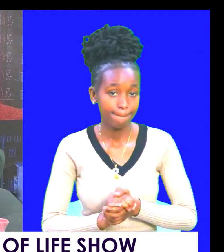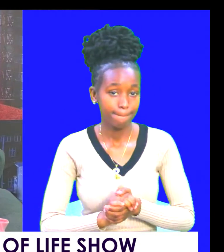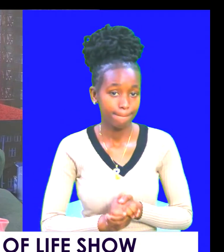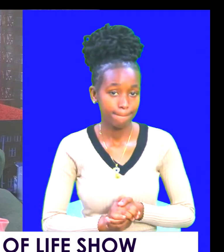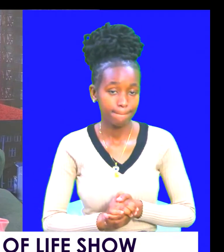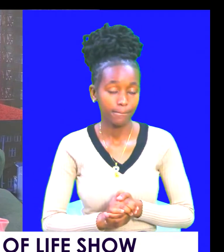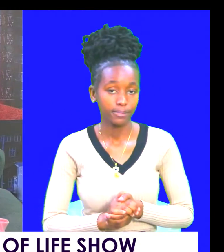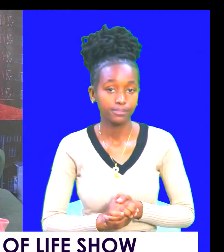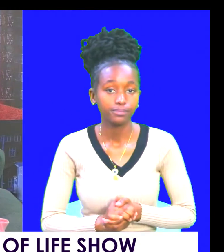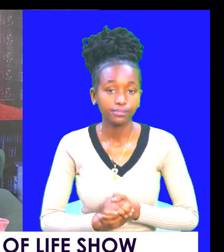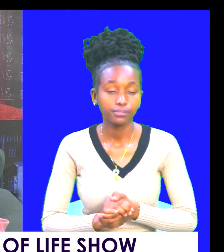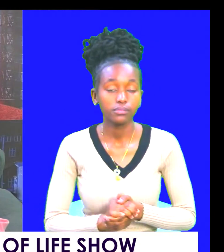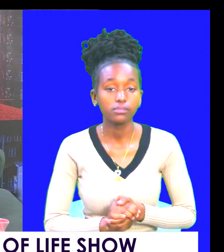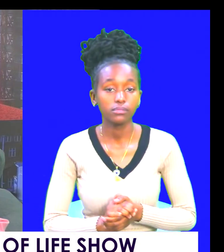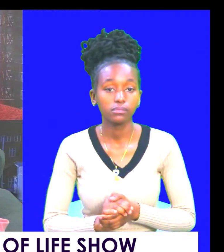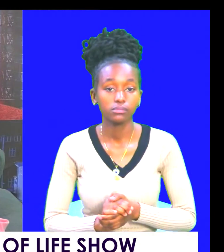certain way.